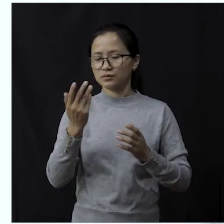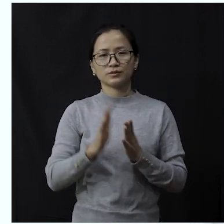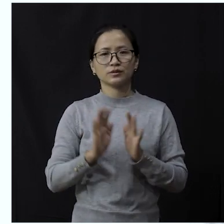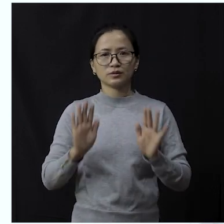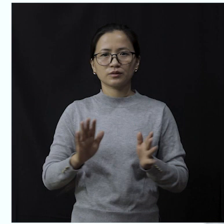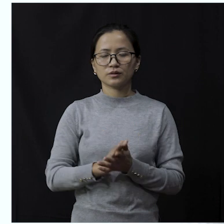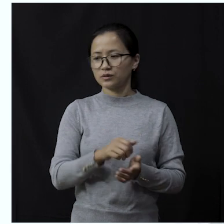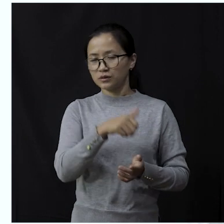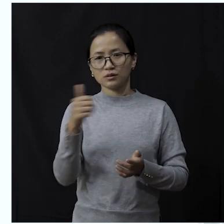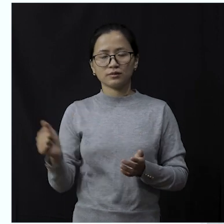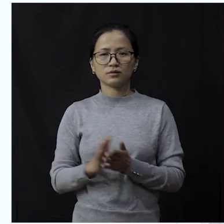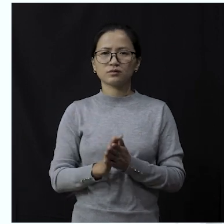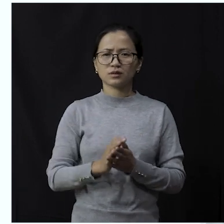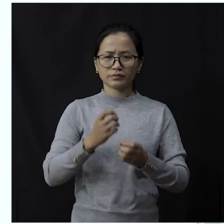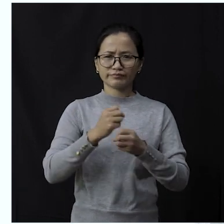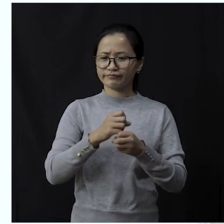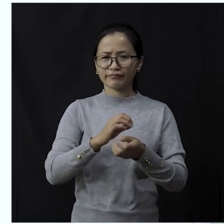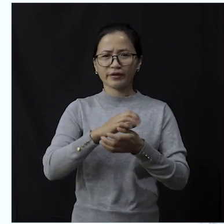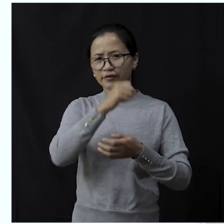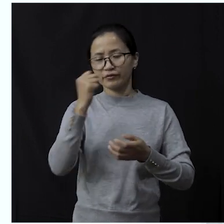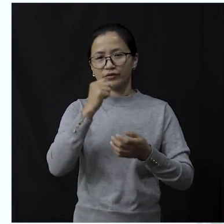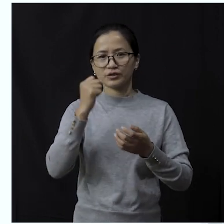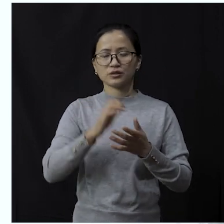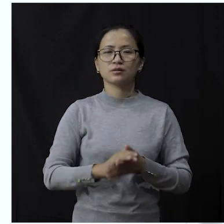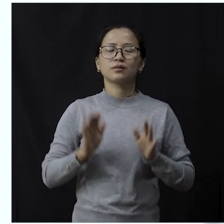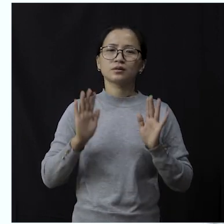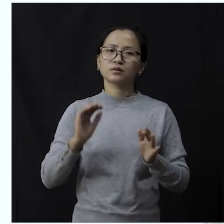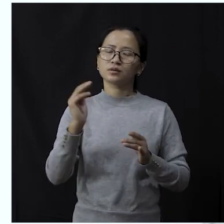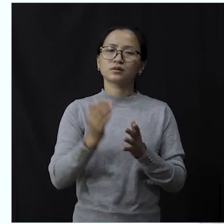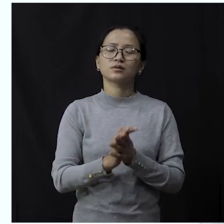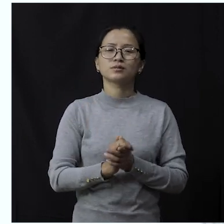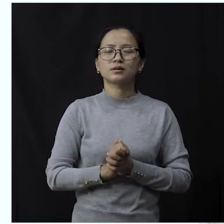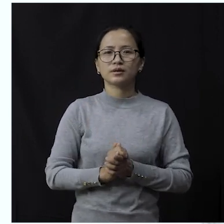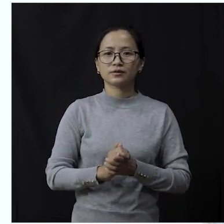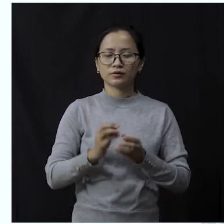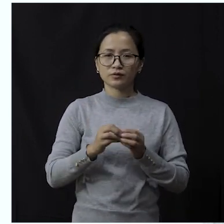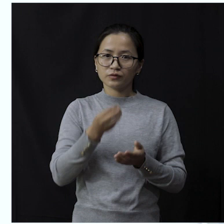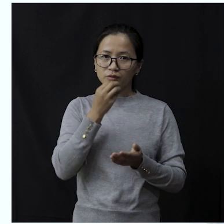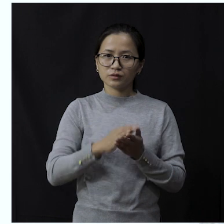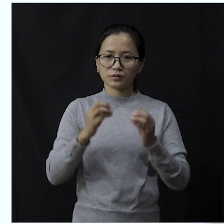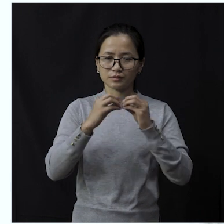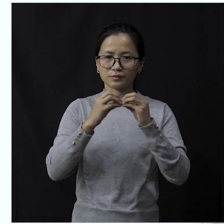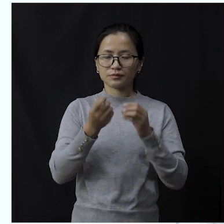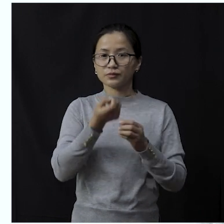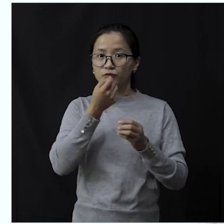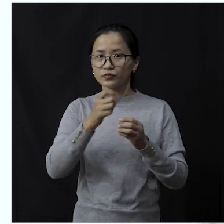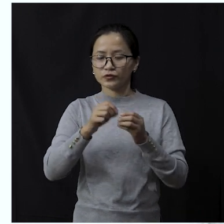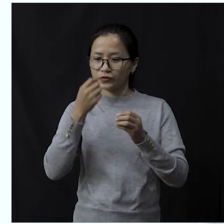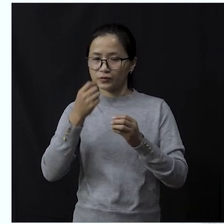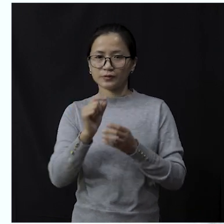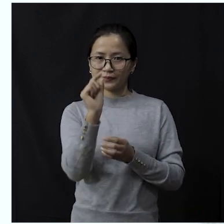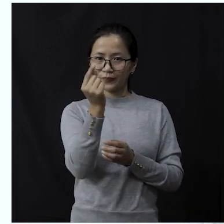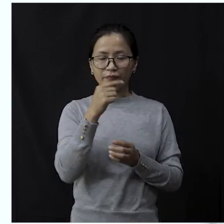that feed on other creatures, but the hornbills are just fruit-eating birds. So it is their food, they will surely come and eat because